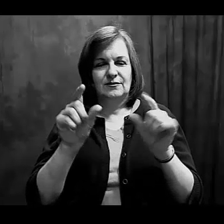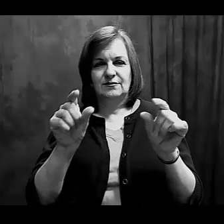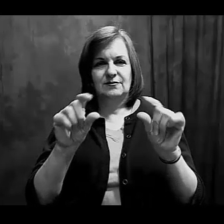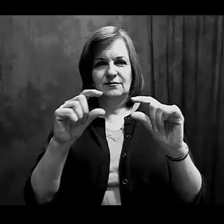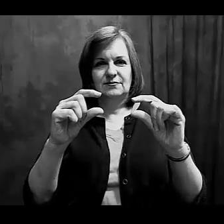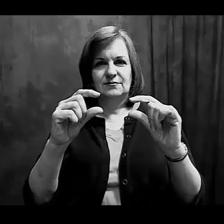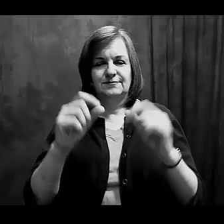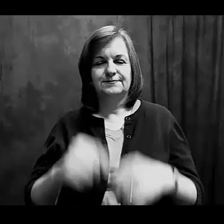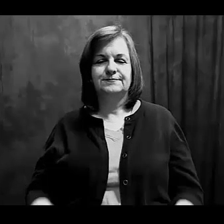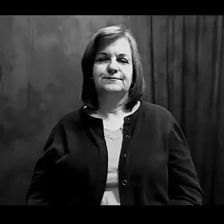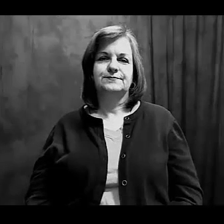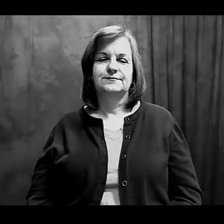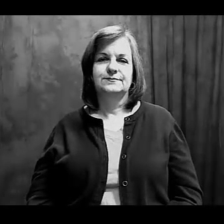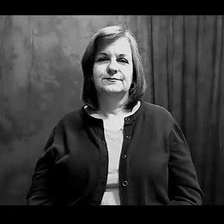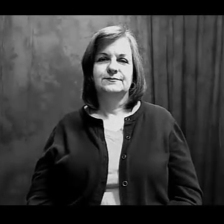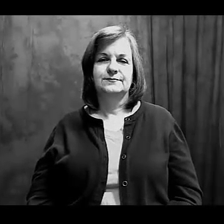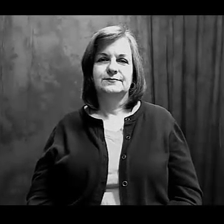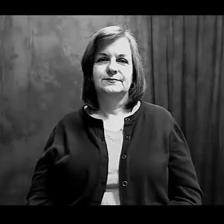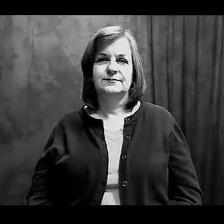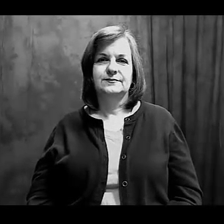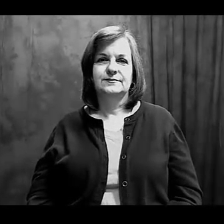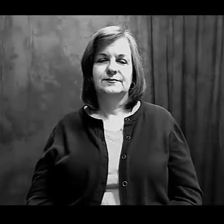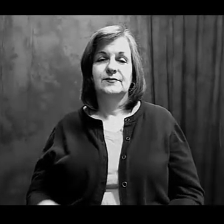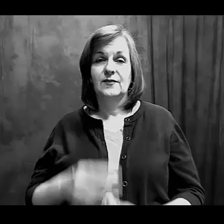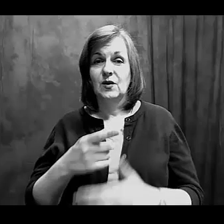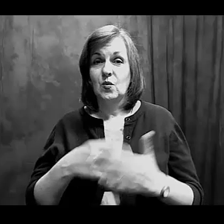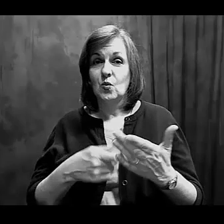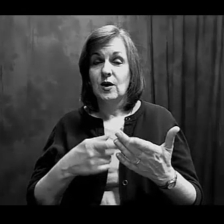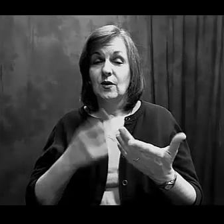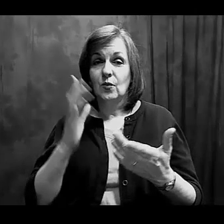change. What we are going